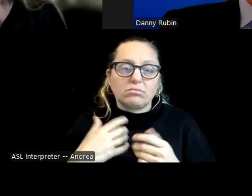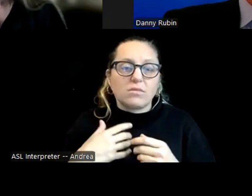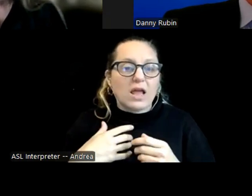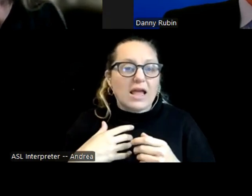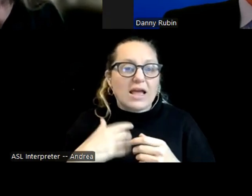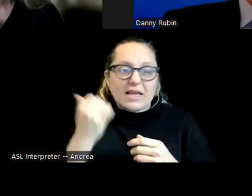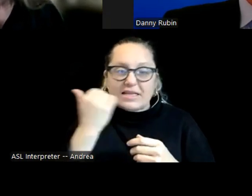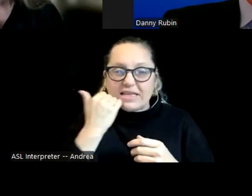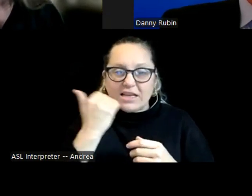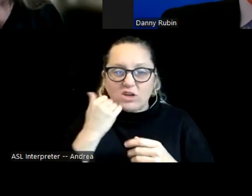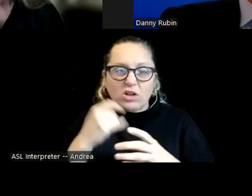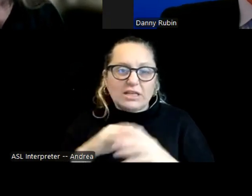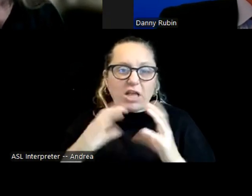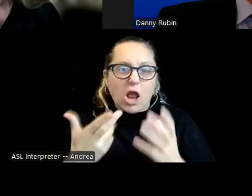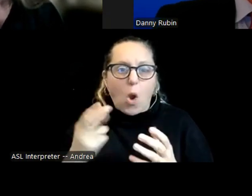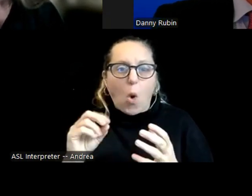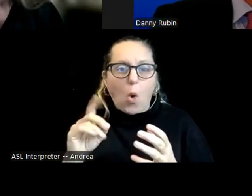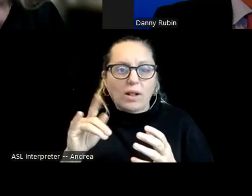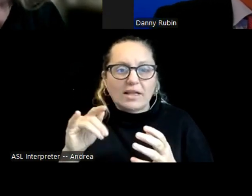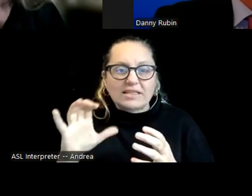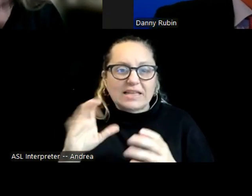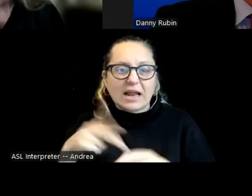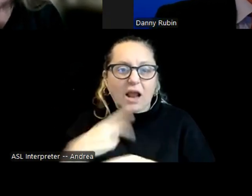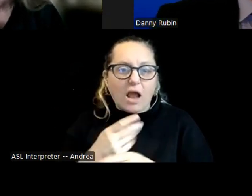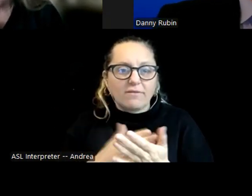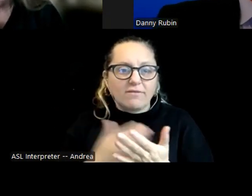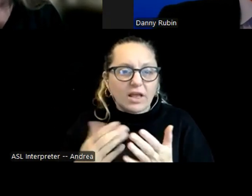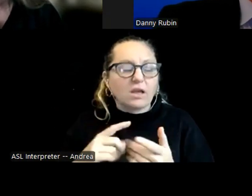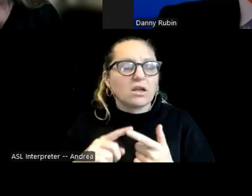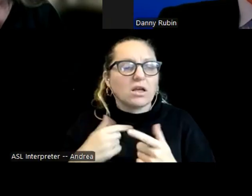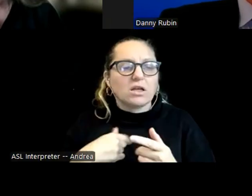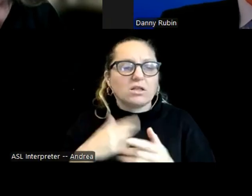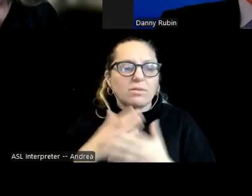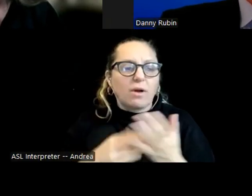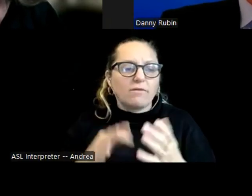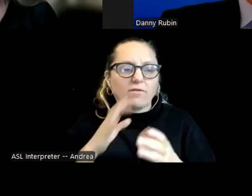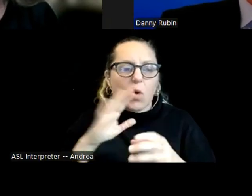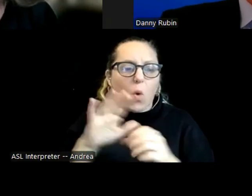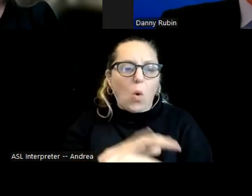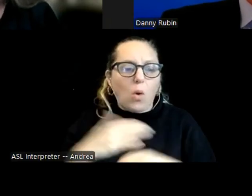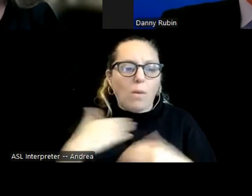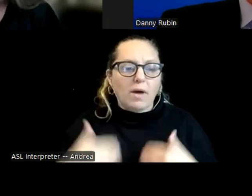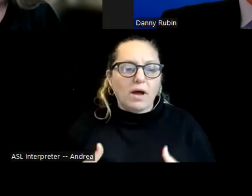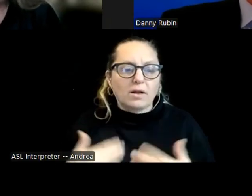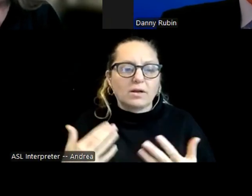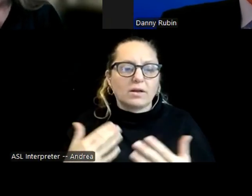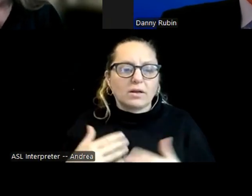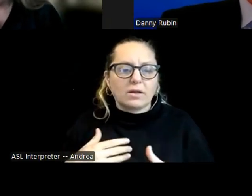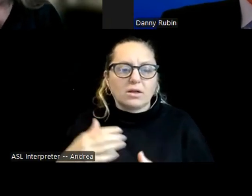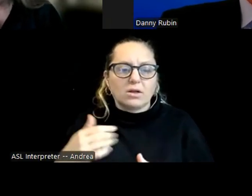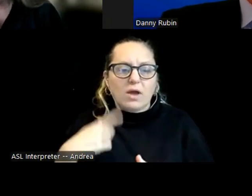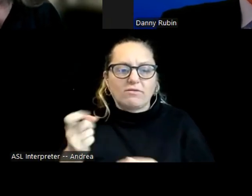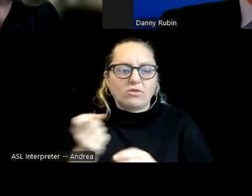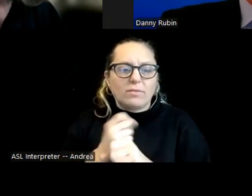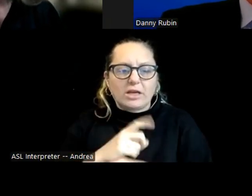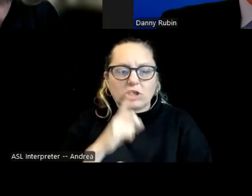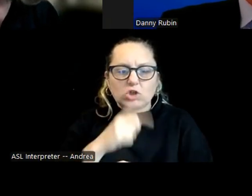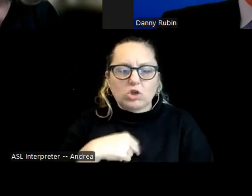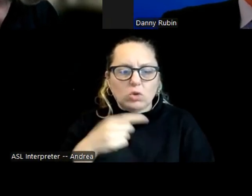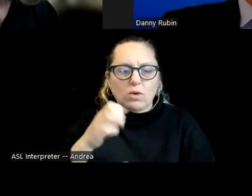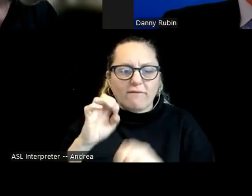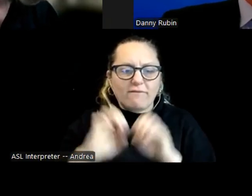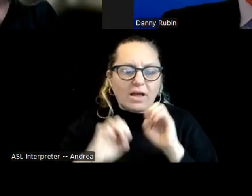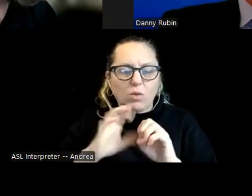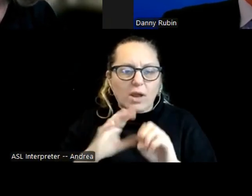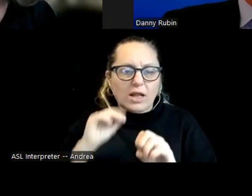dental is a holistic type of thing, and it is part of the whole entire body. And so you holistically have to make sure you evaluate and